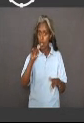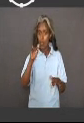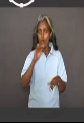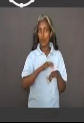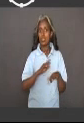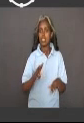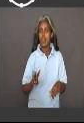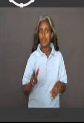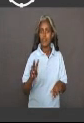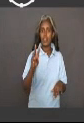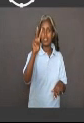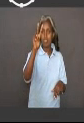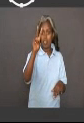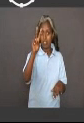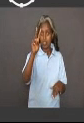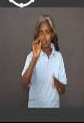vertical axis.